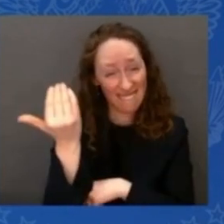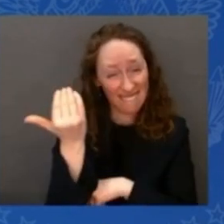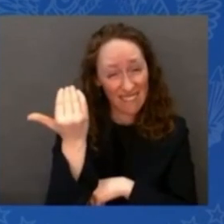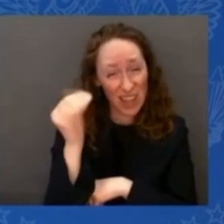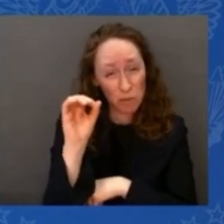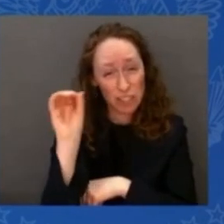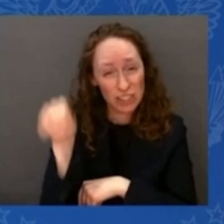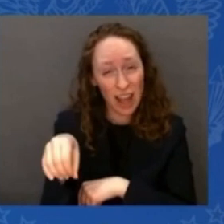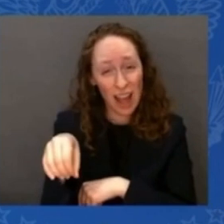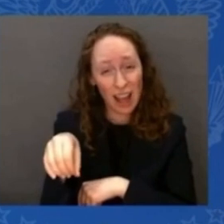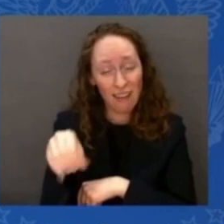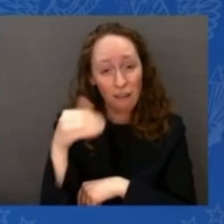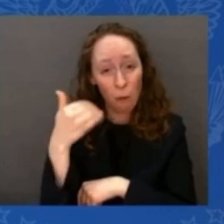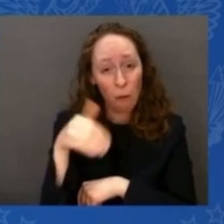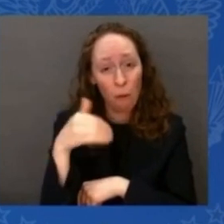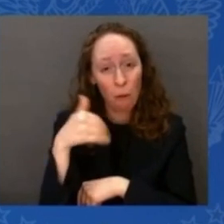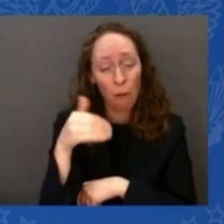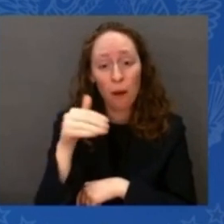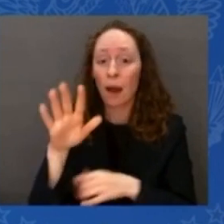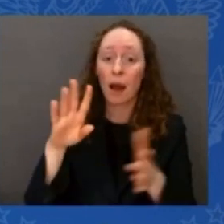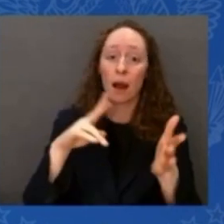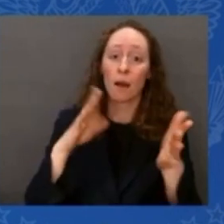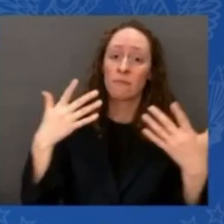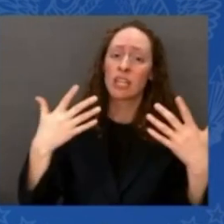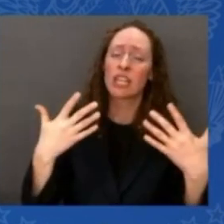15% minimum tax.